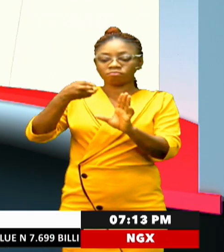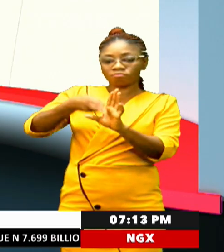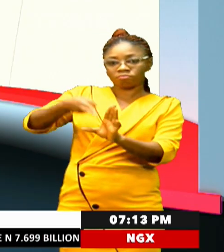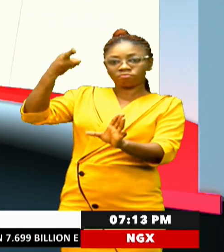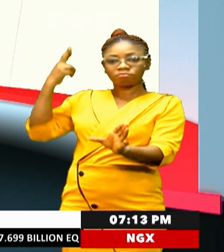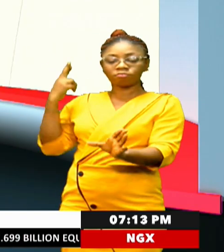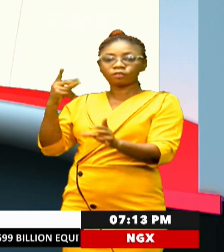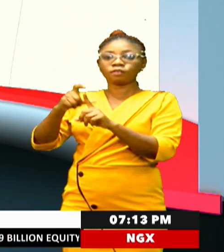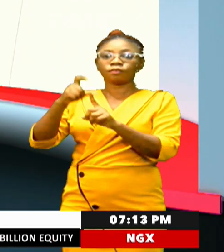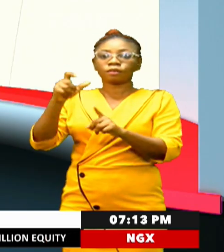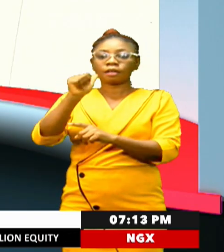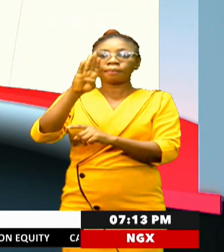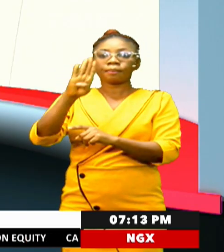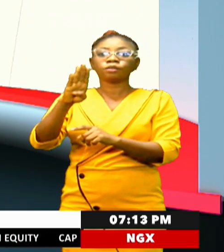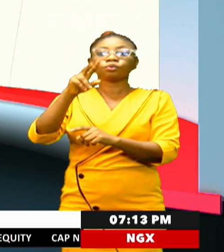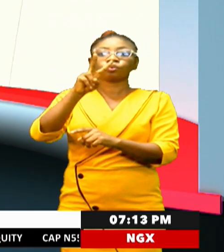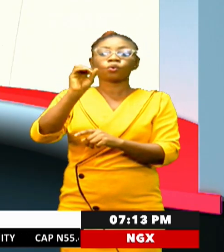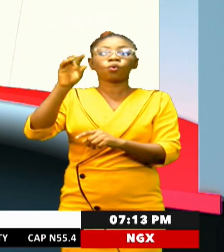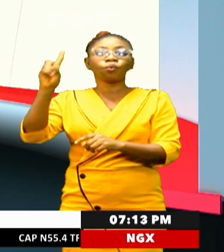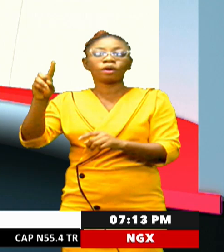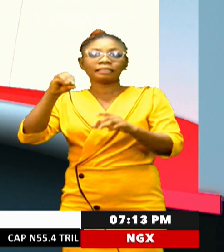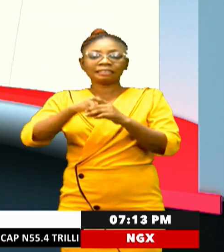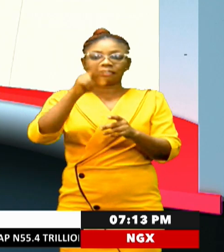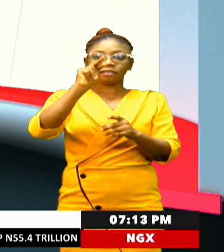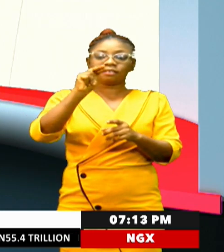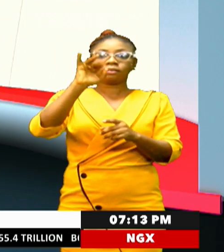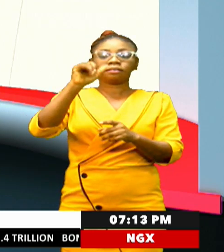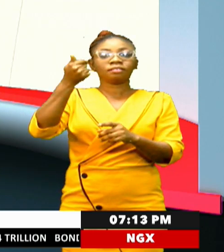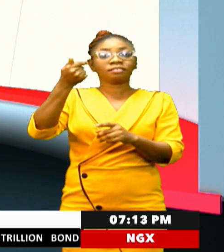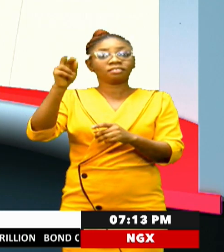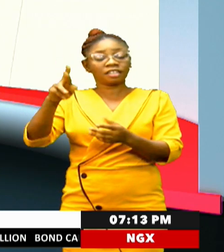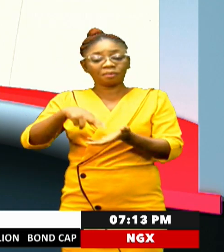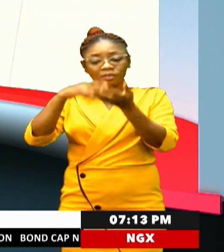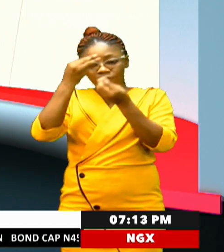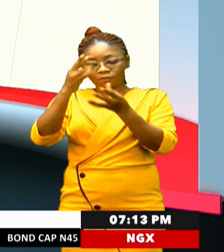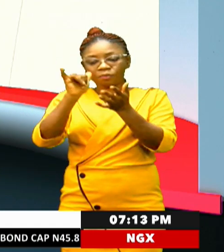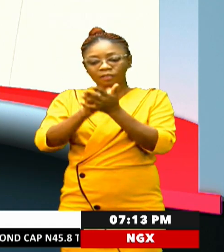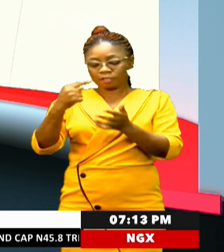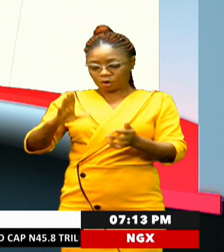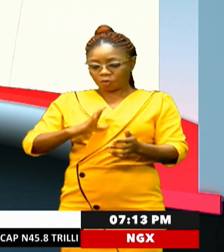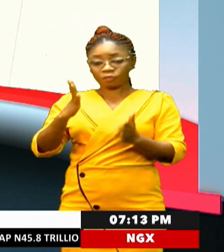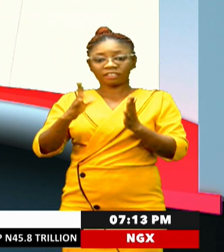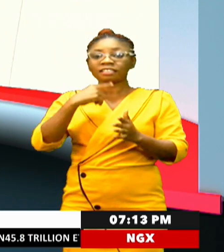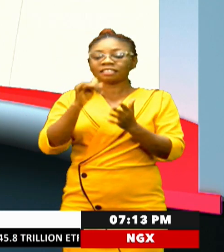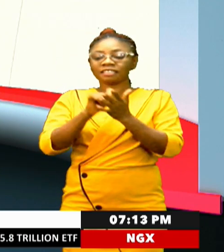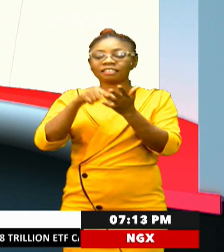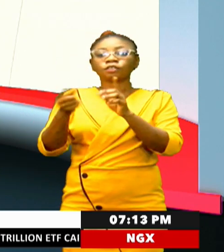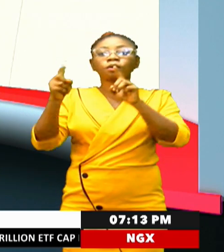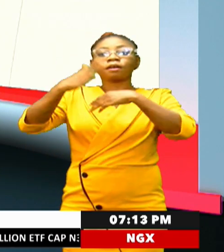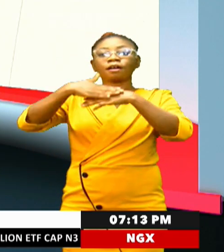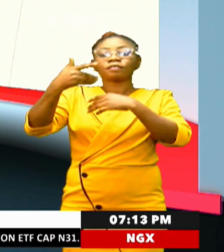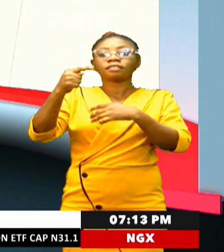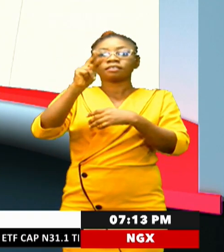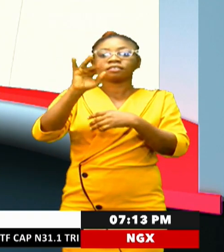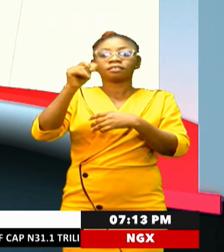Base 201 in Niger. Chukwunonso Mwabweze reports that officials said this is coming after Niger's